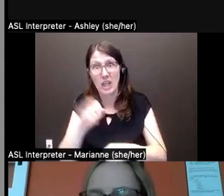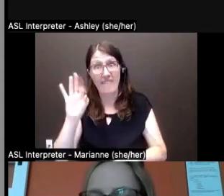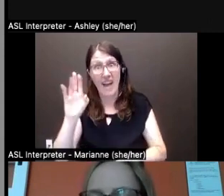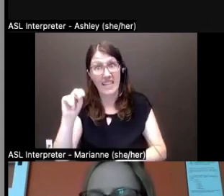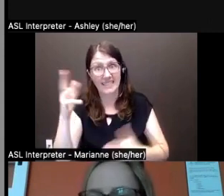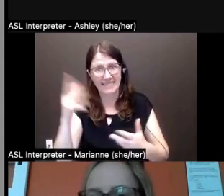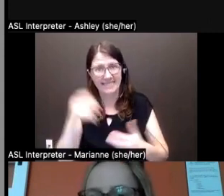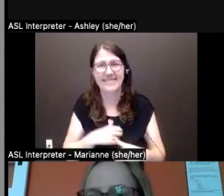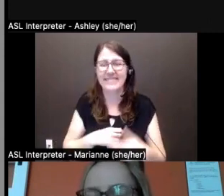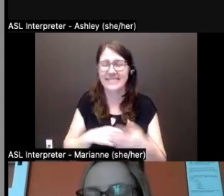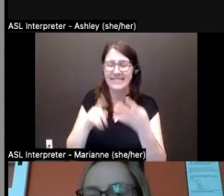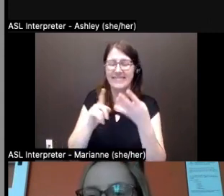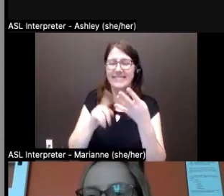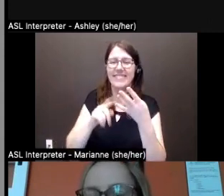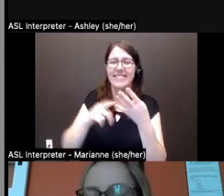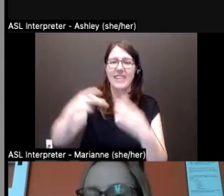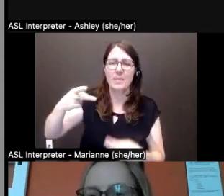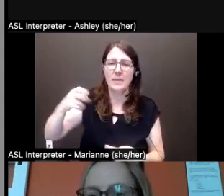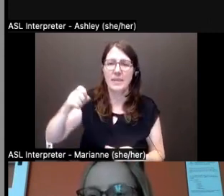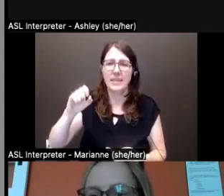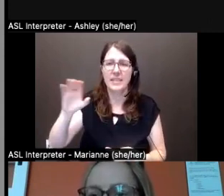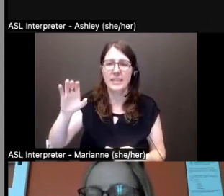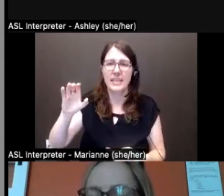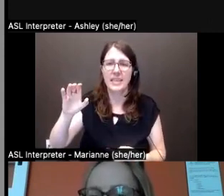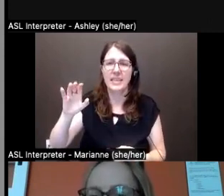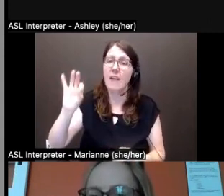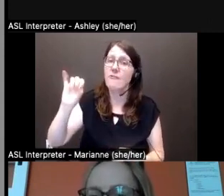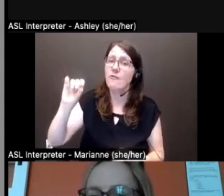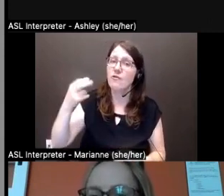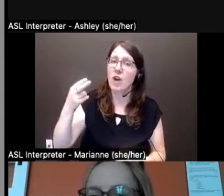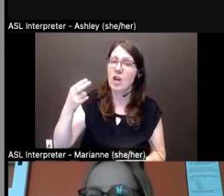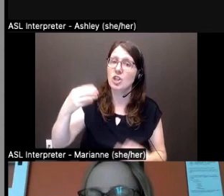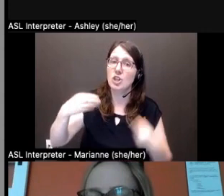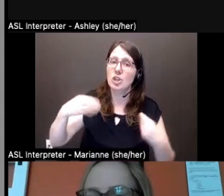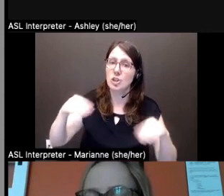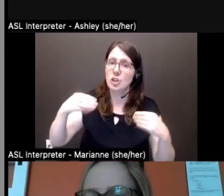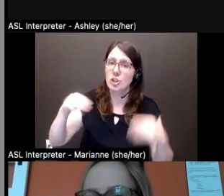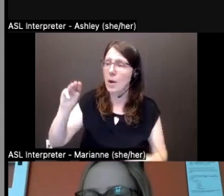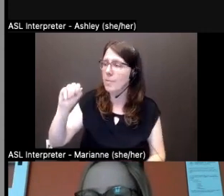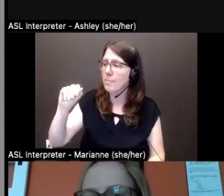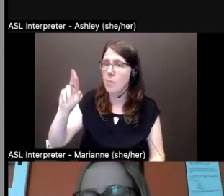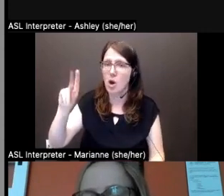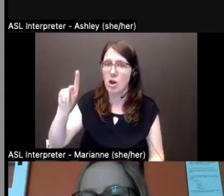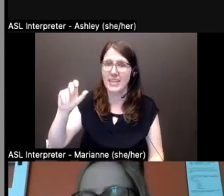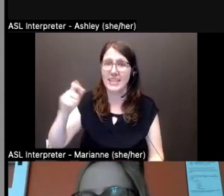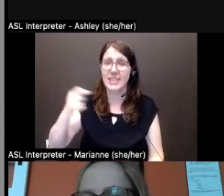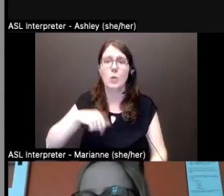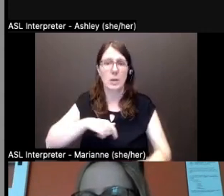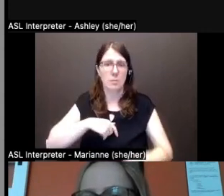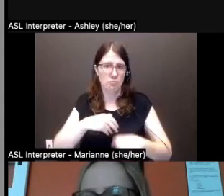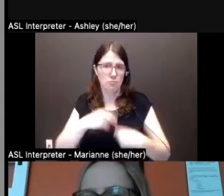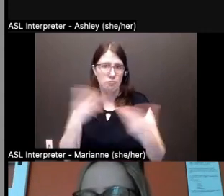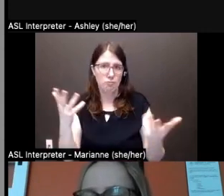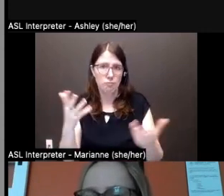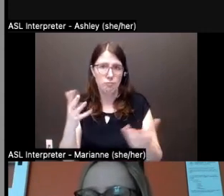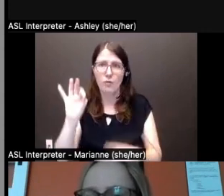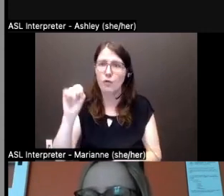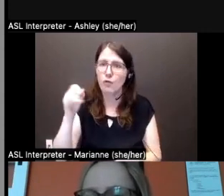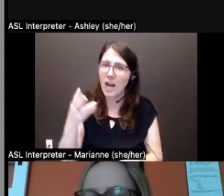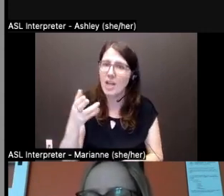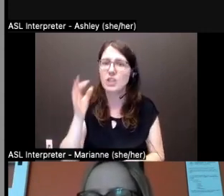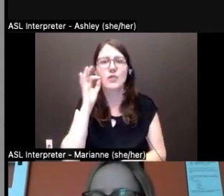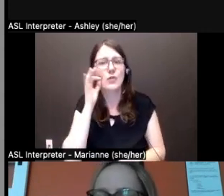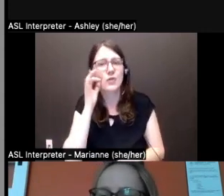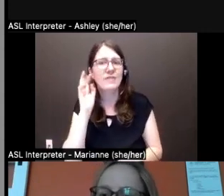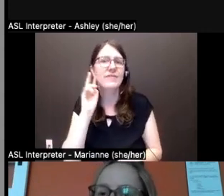a PEC Fresh Market, which is we offer fresh fruits and vegetables once a week to the community